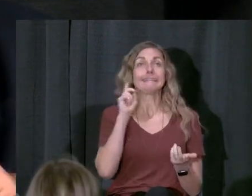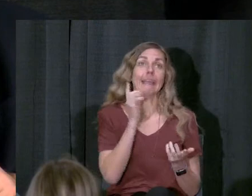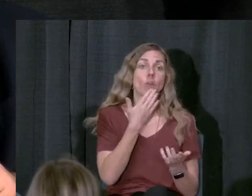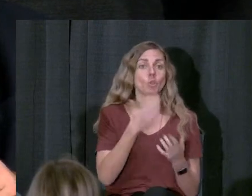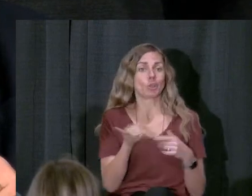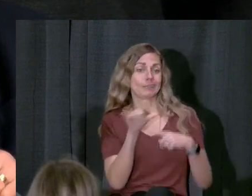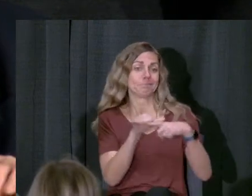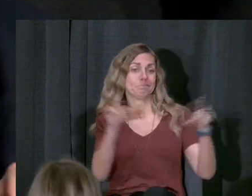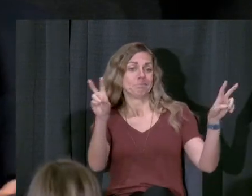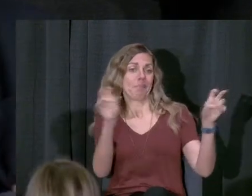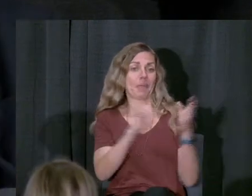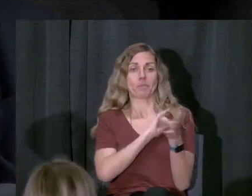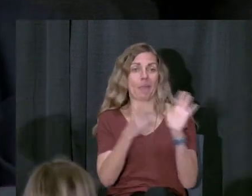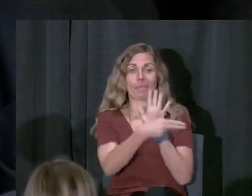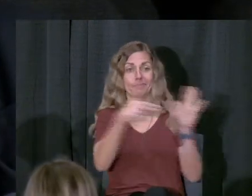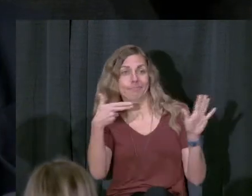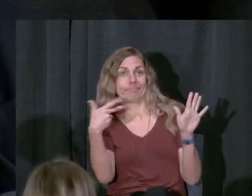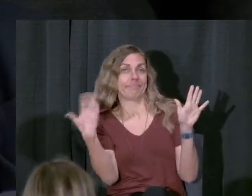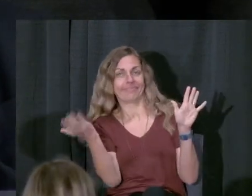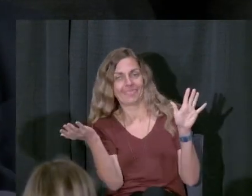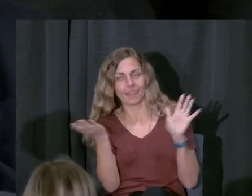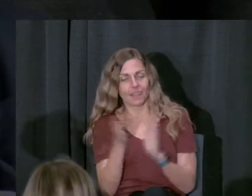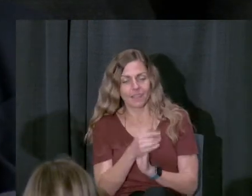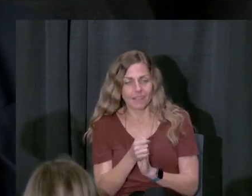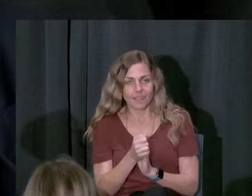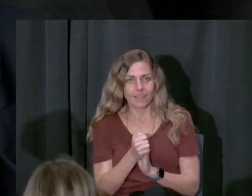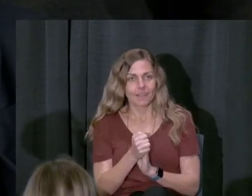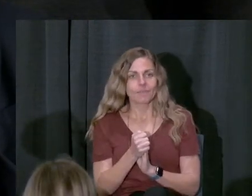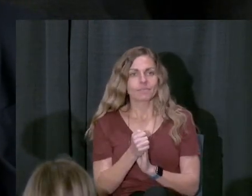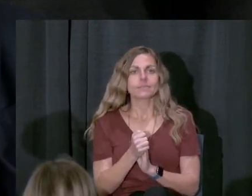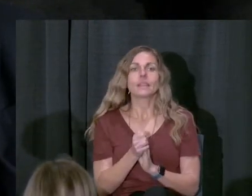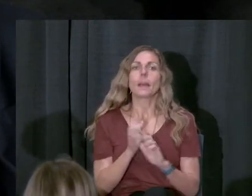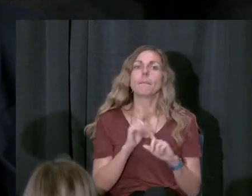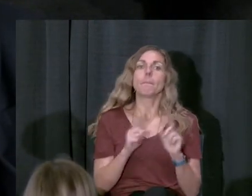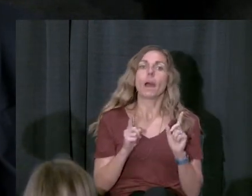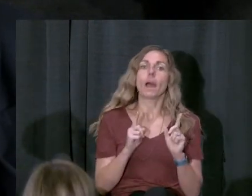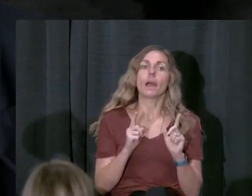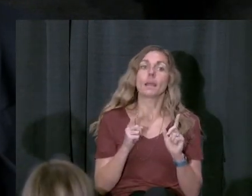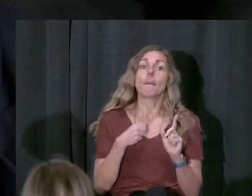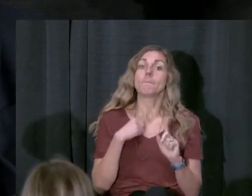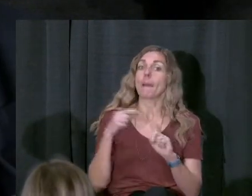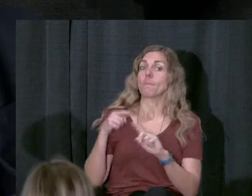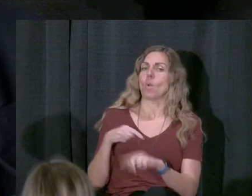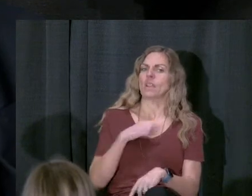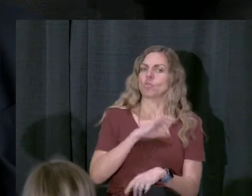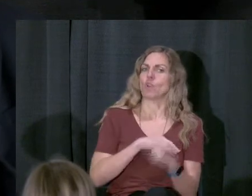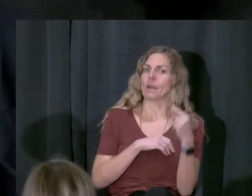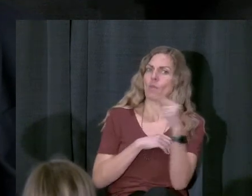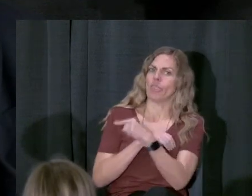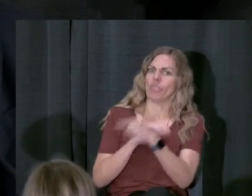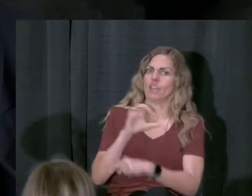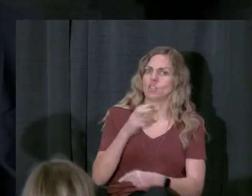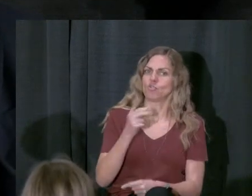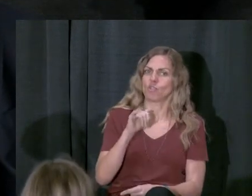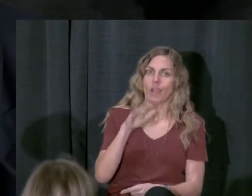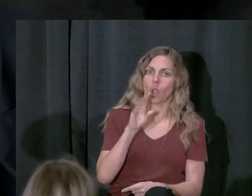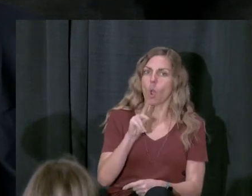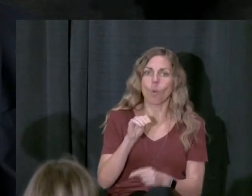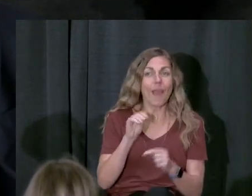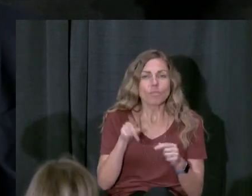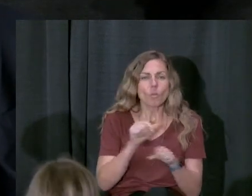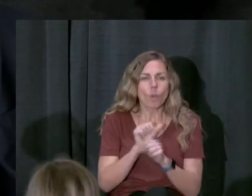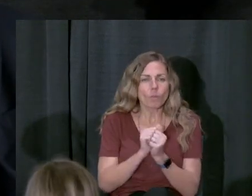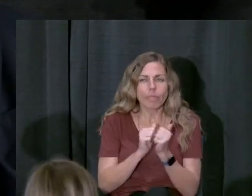that's why they stick it on there, okay? So the credit here needs to be with Chieko. And working with Homepage Reader with her way back in the